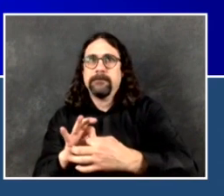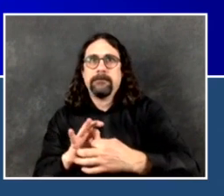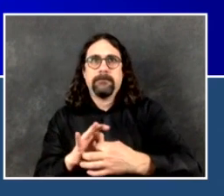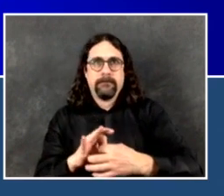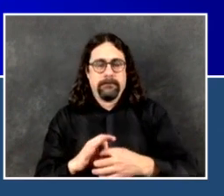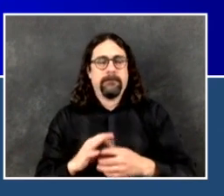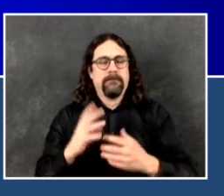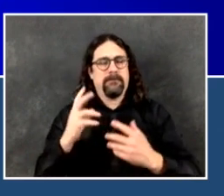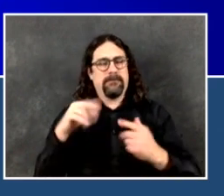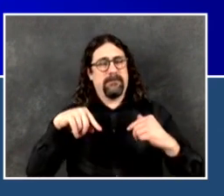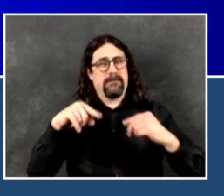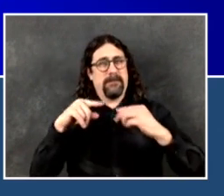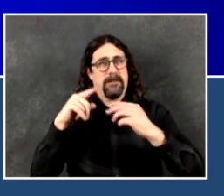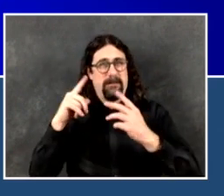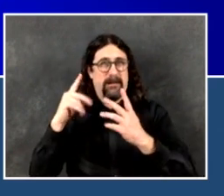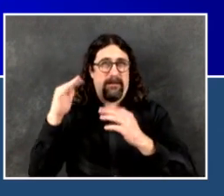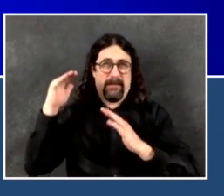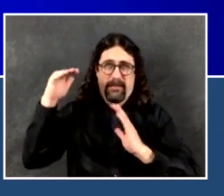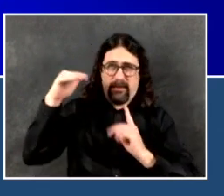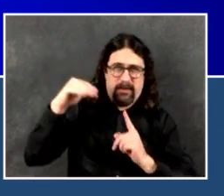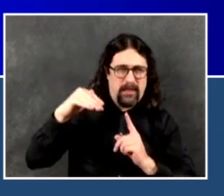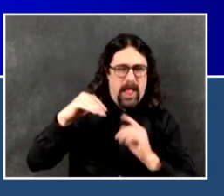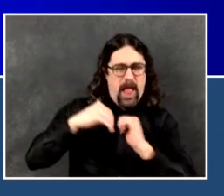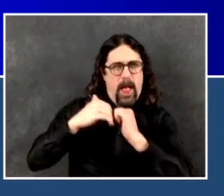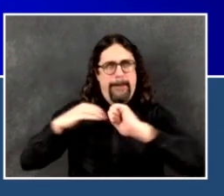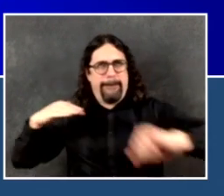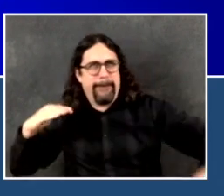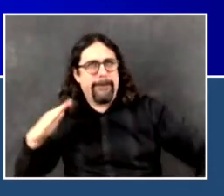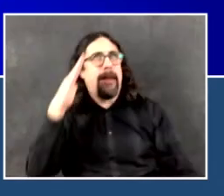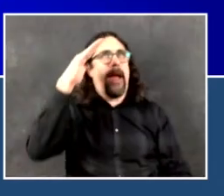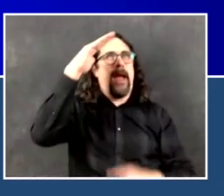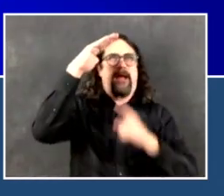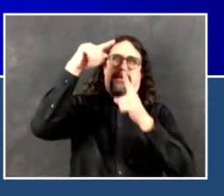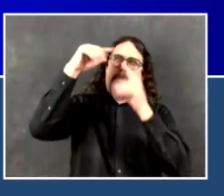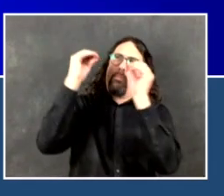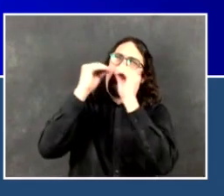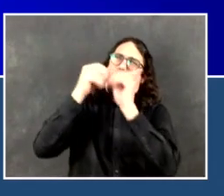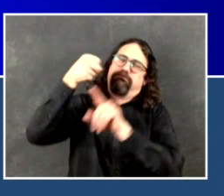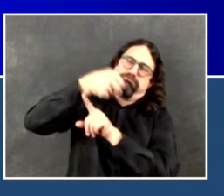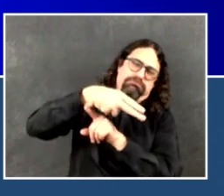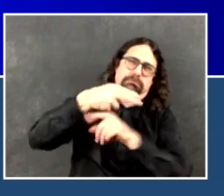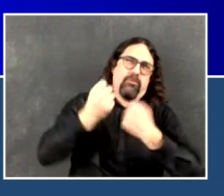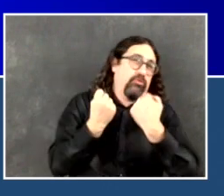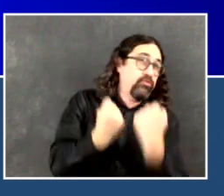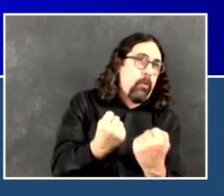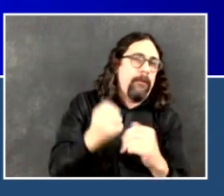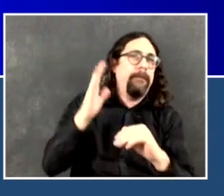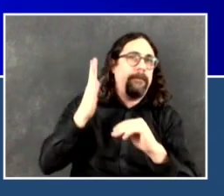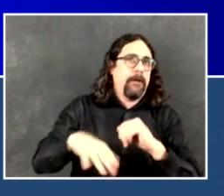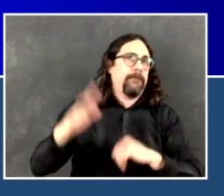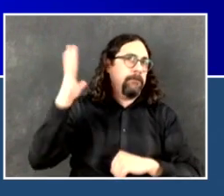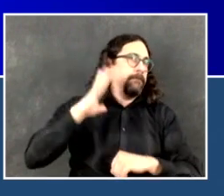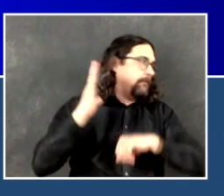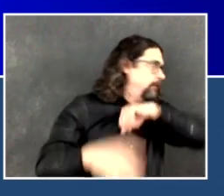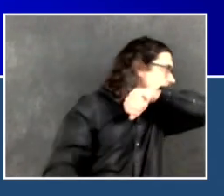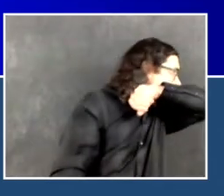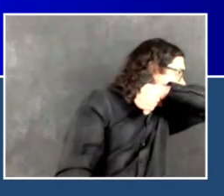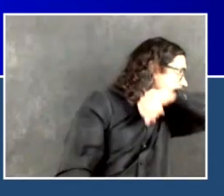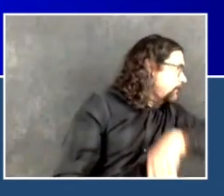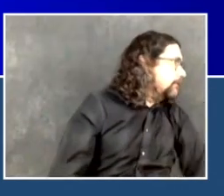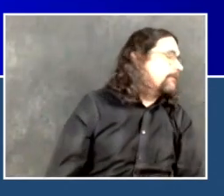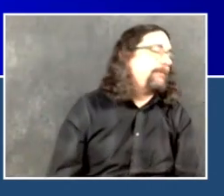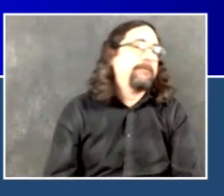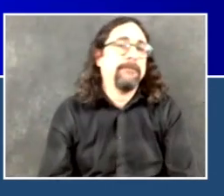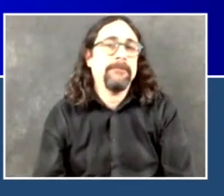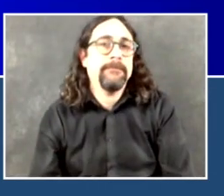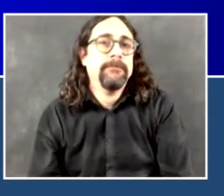So, recovery starts with the restart, starts with making sure we're all taking those